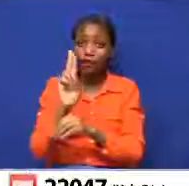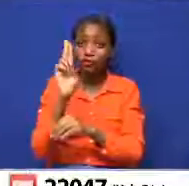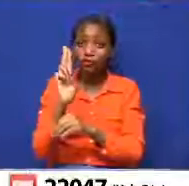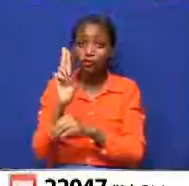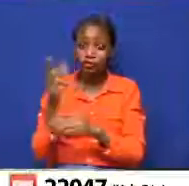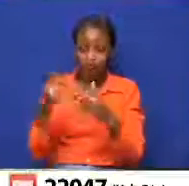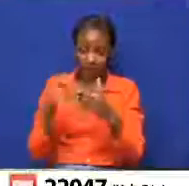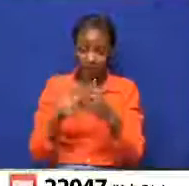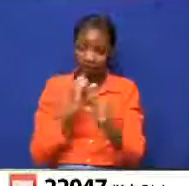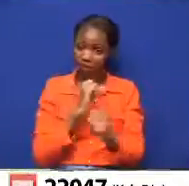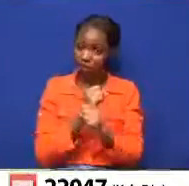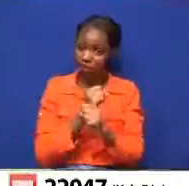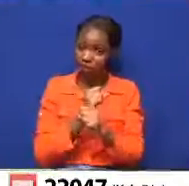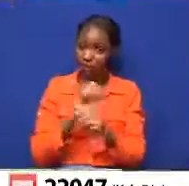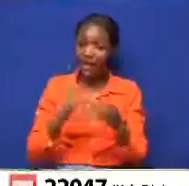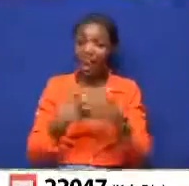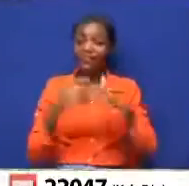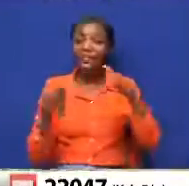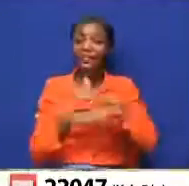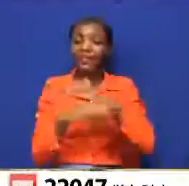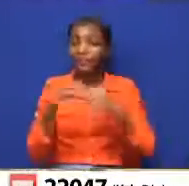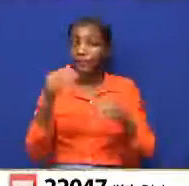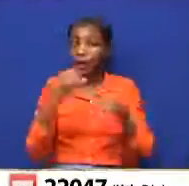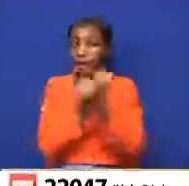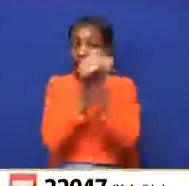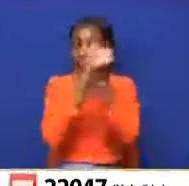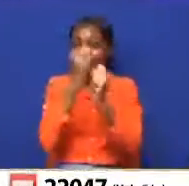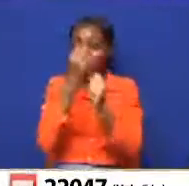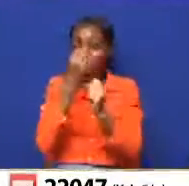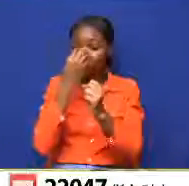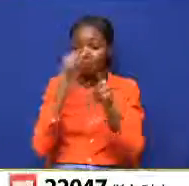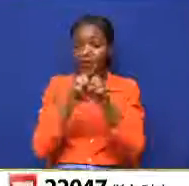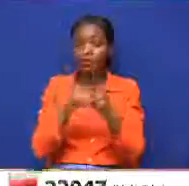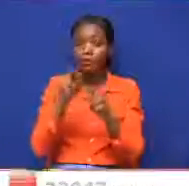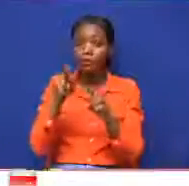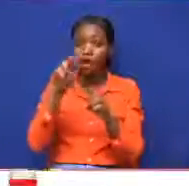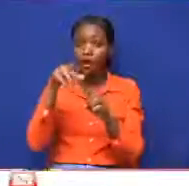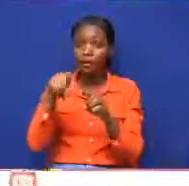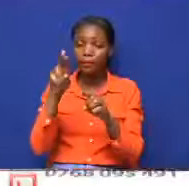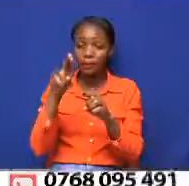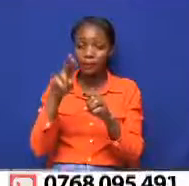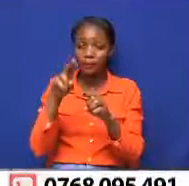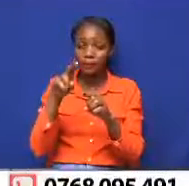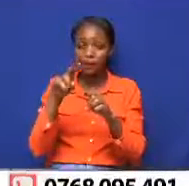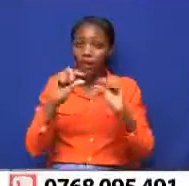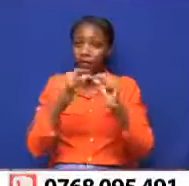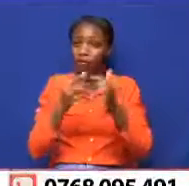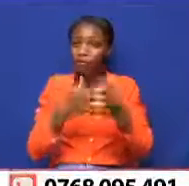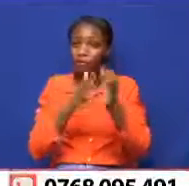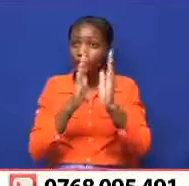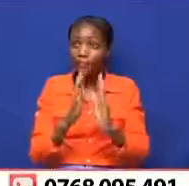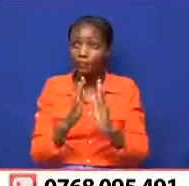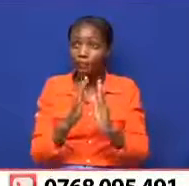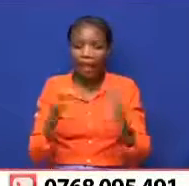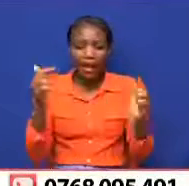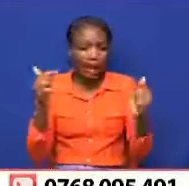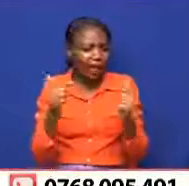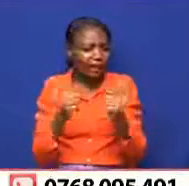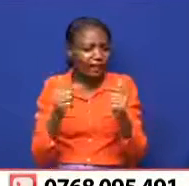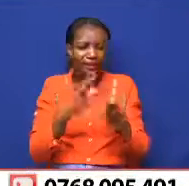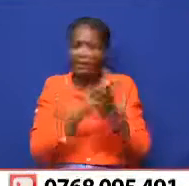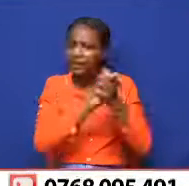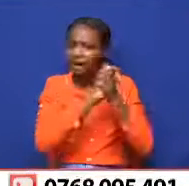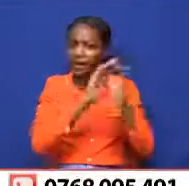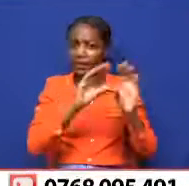in. While the deputy president William Ruto and the URP side of the Jubilee Party never formally opposed the handshake,